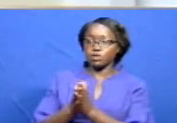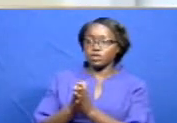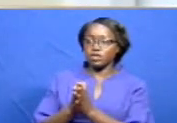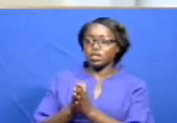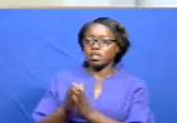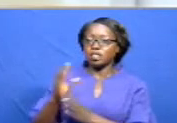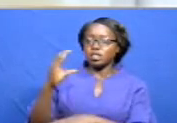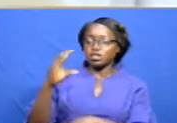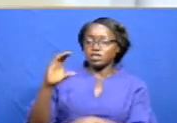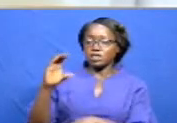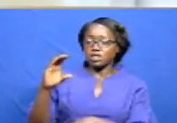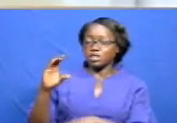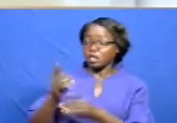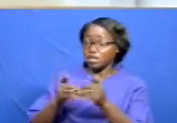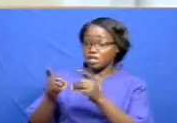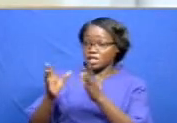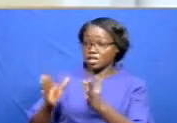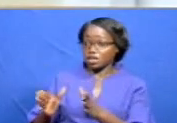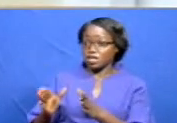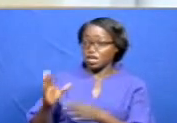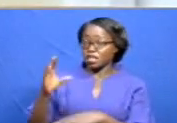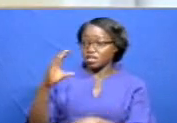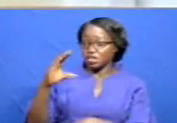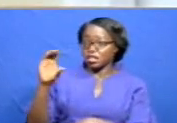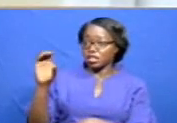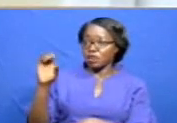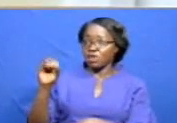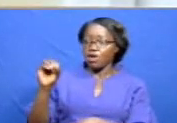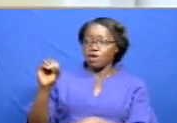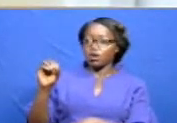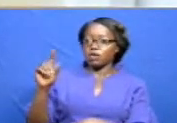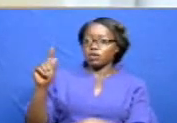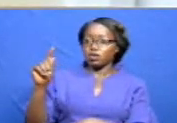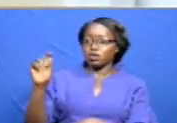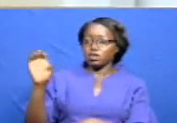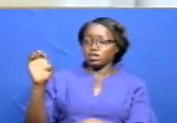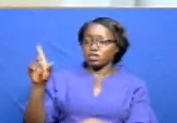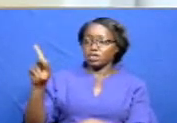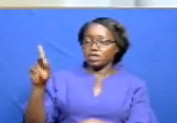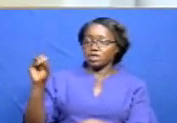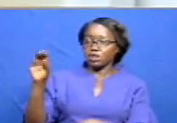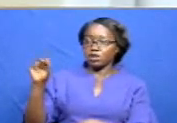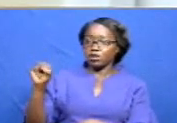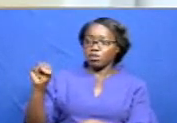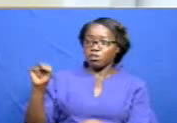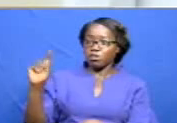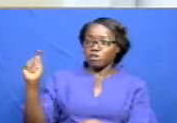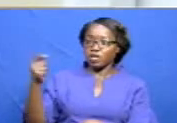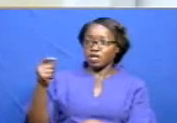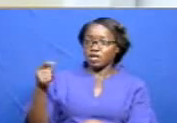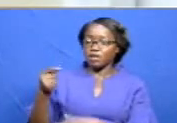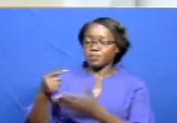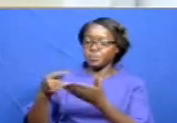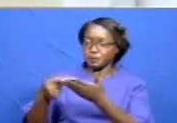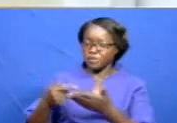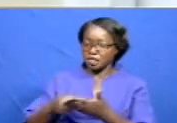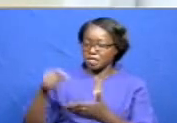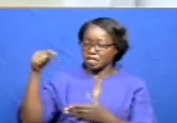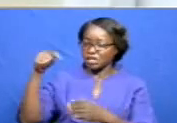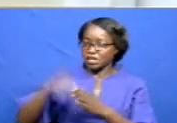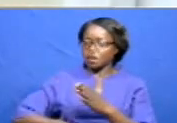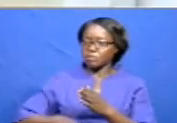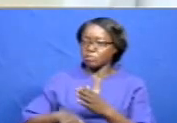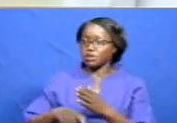executive director and CEO of Telkom Kenya, Mr. Mugo Kibati, who will give us more insights into